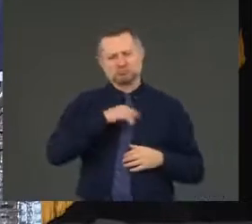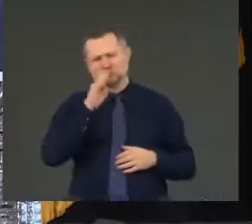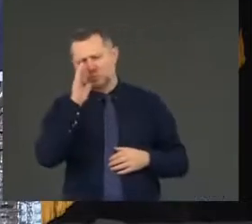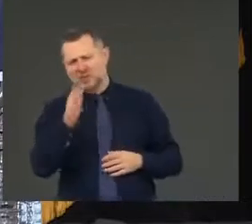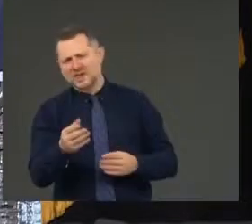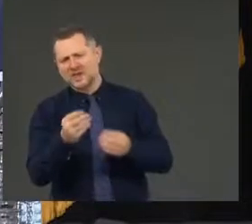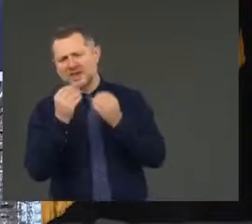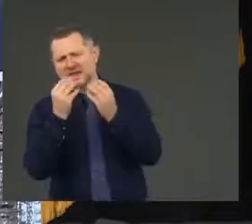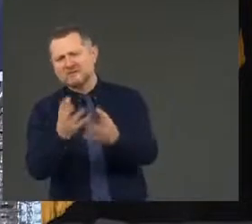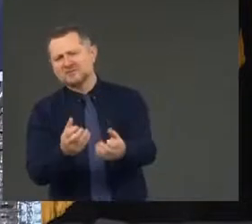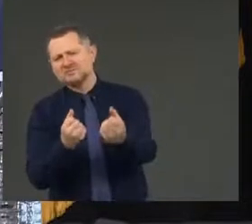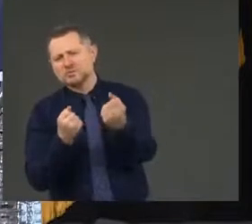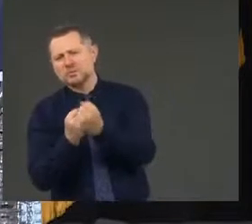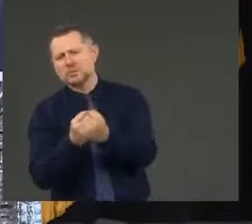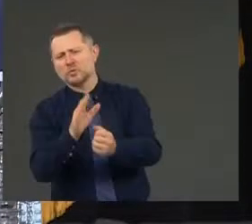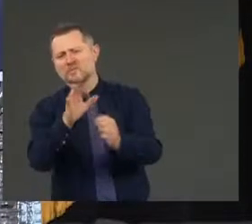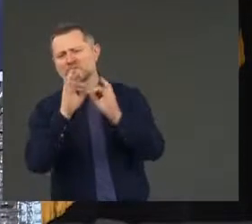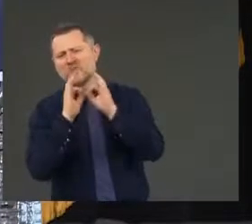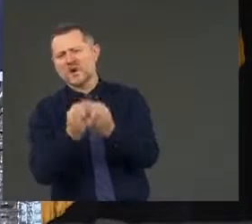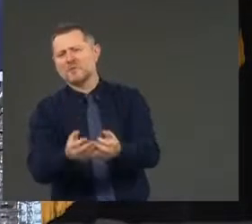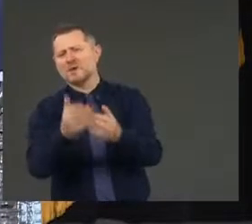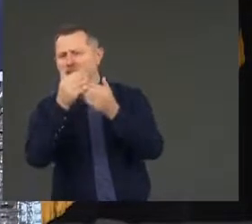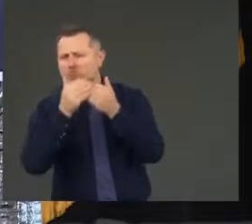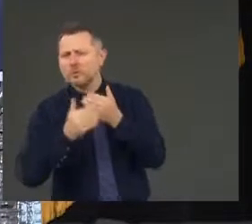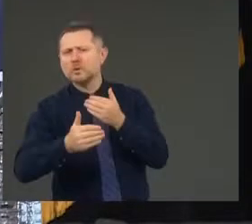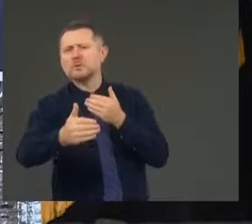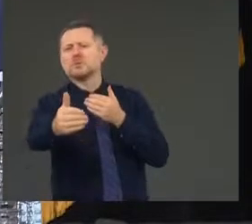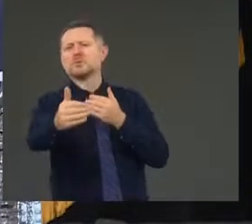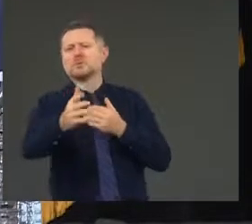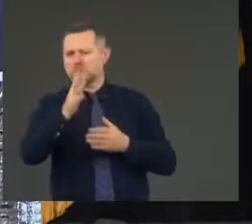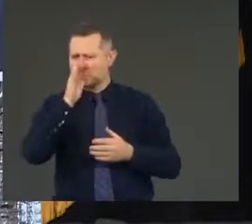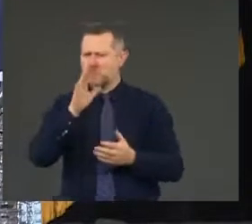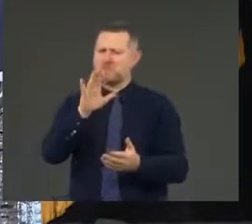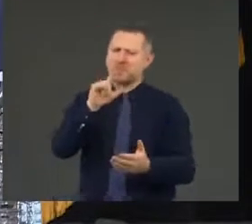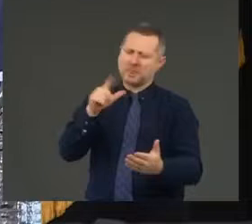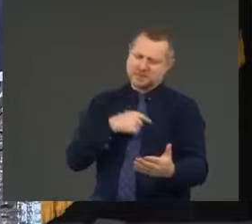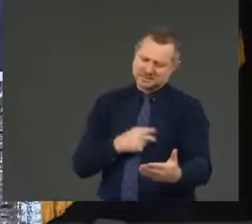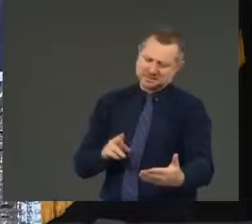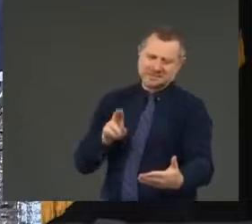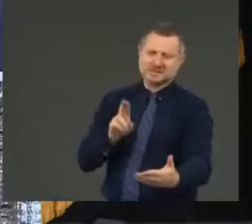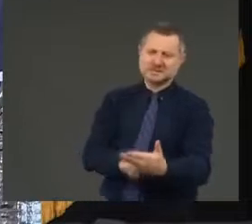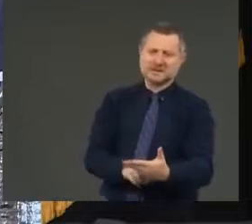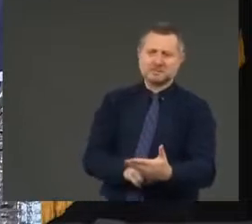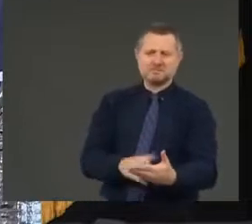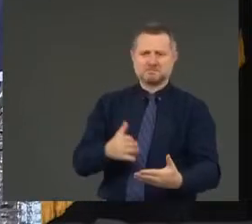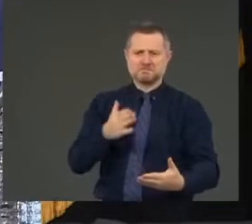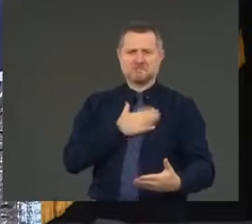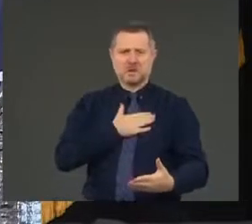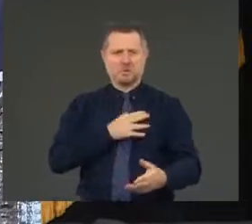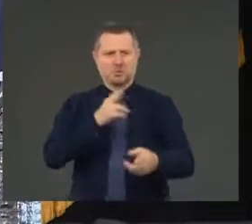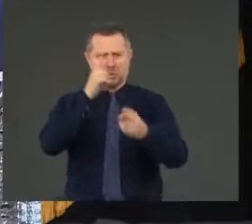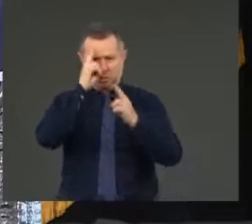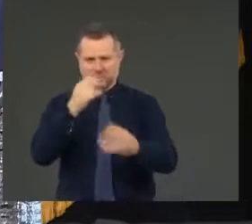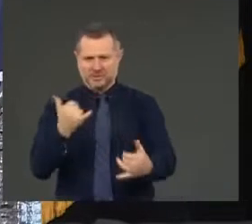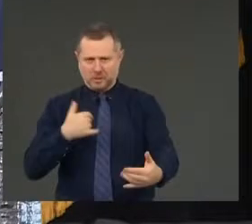families going forward. That's what this bill does, and it is my honor to sign it